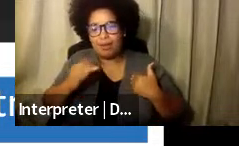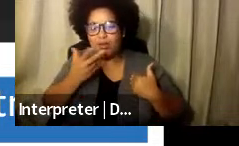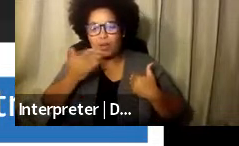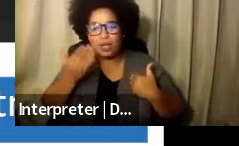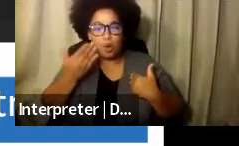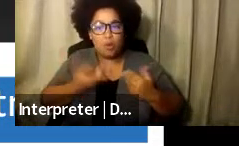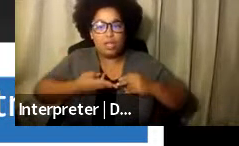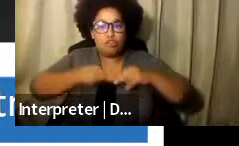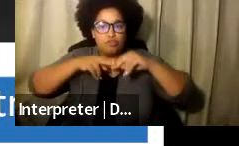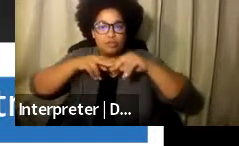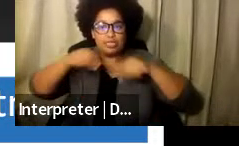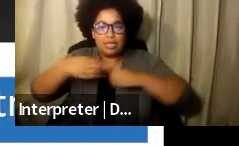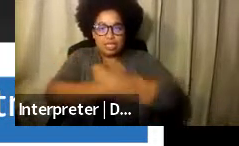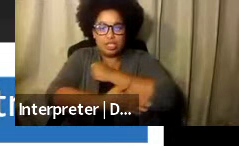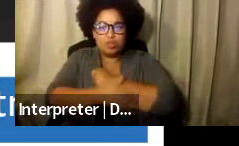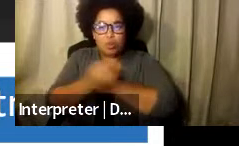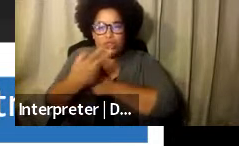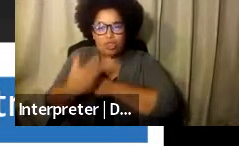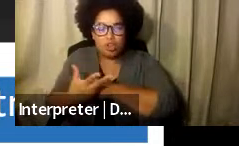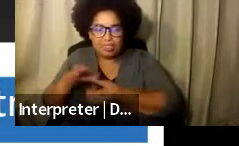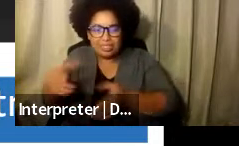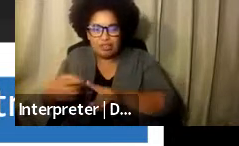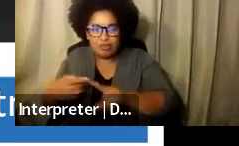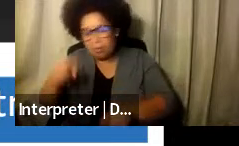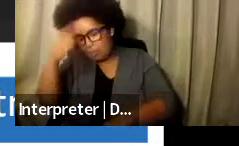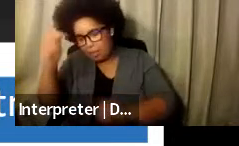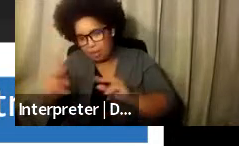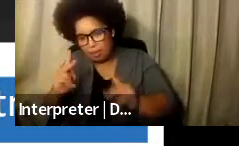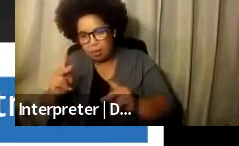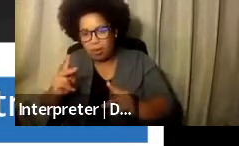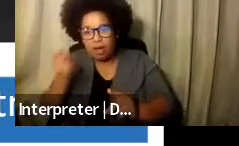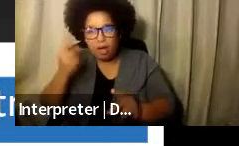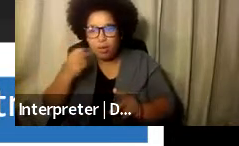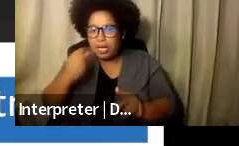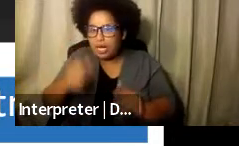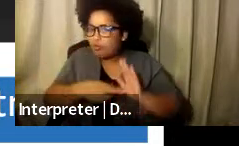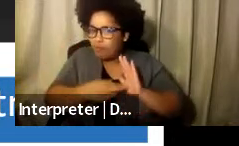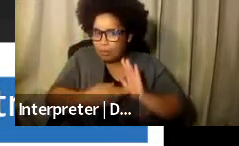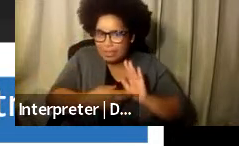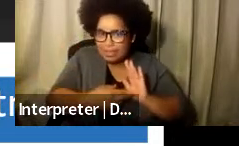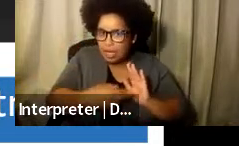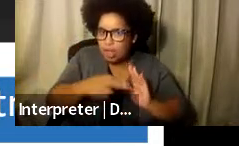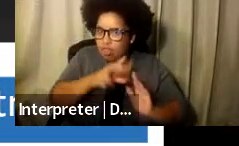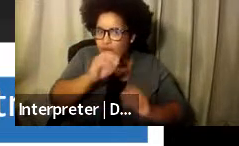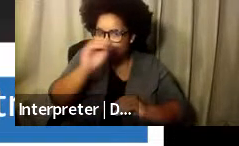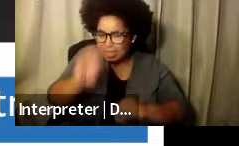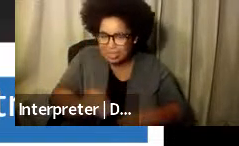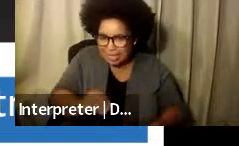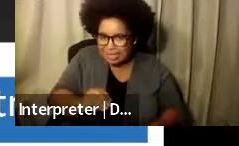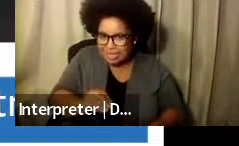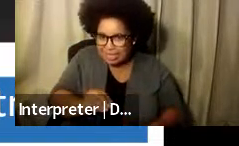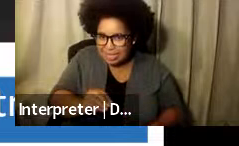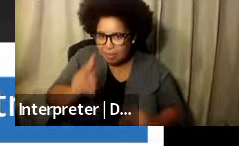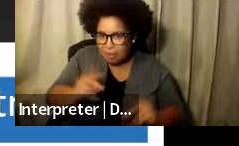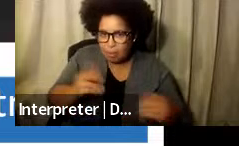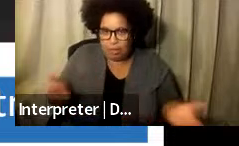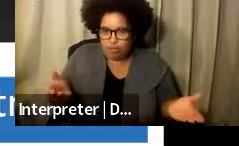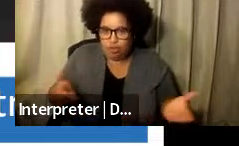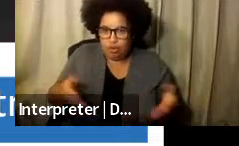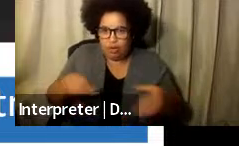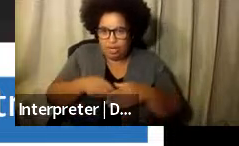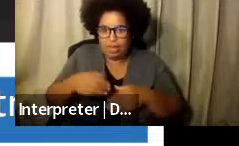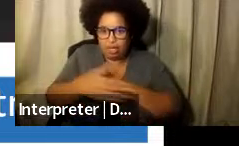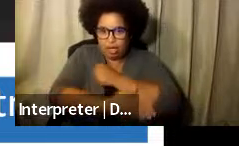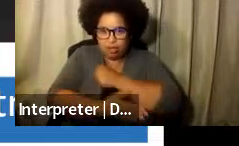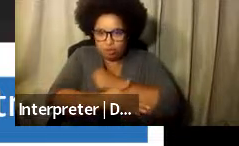know in this country, right, a third of the deaths are African-American people, even though we do not represent 30% of the population,